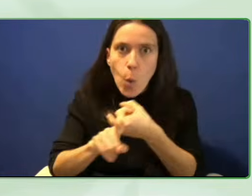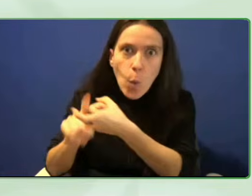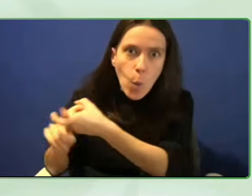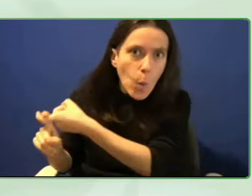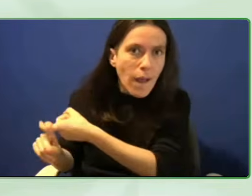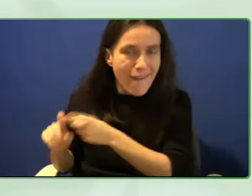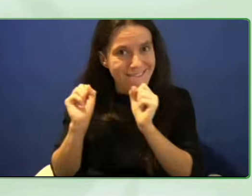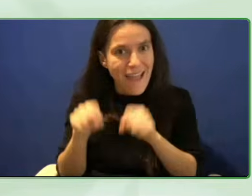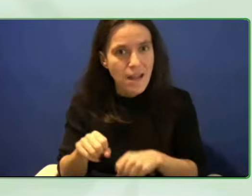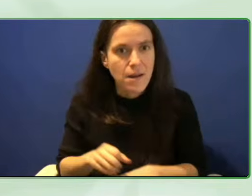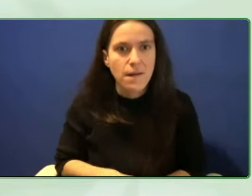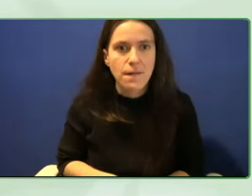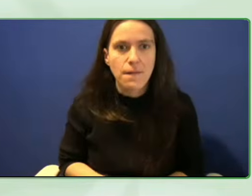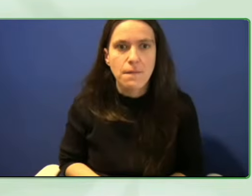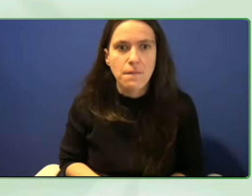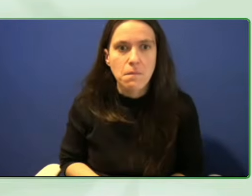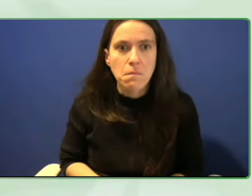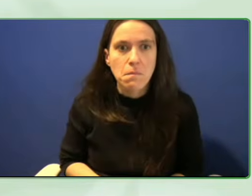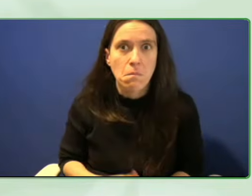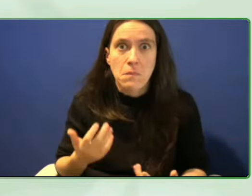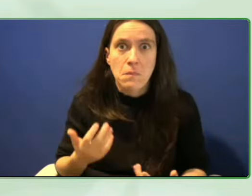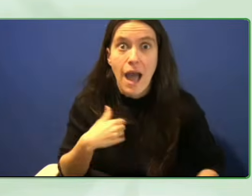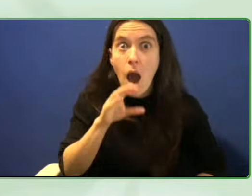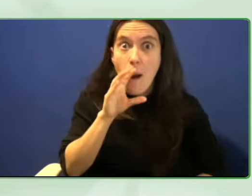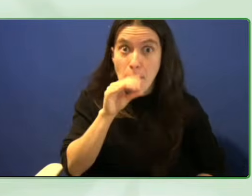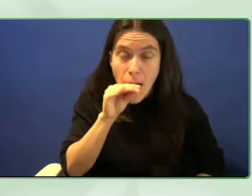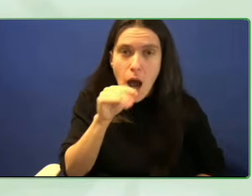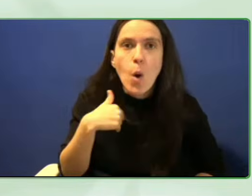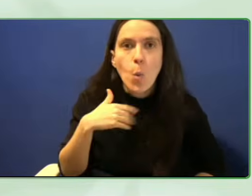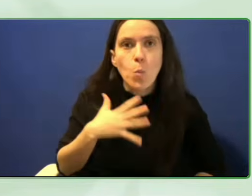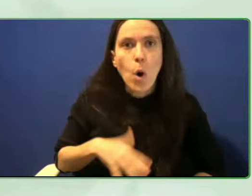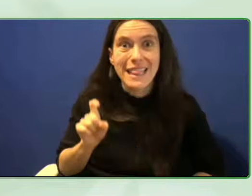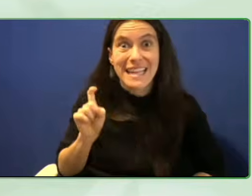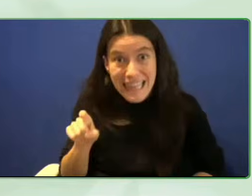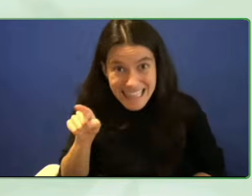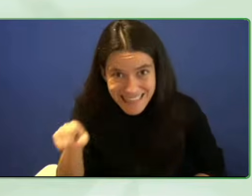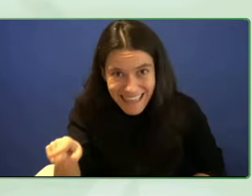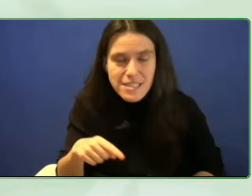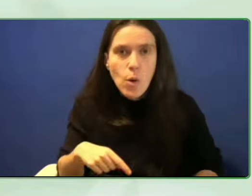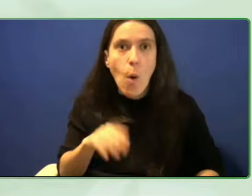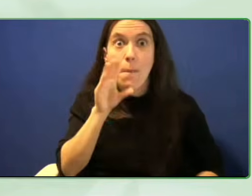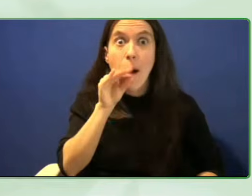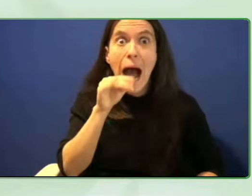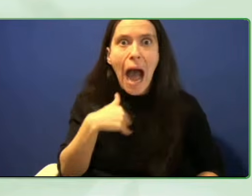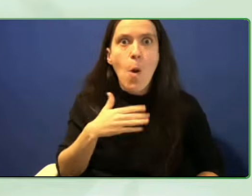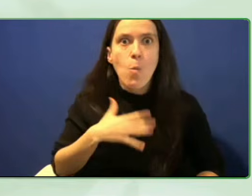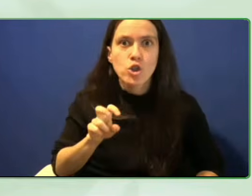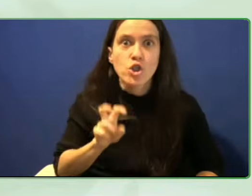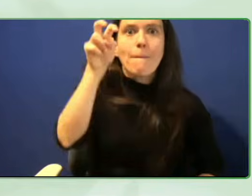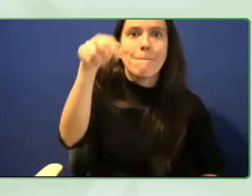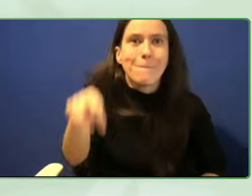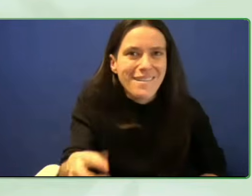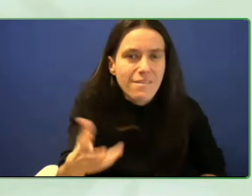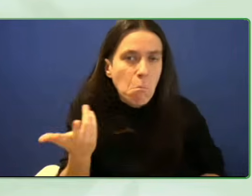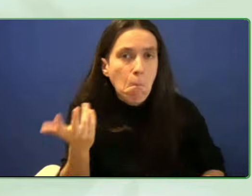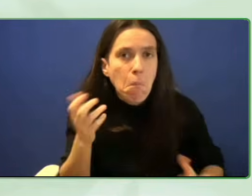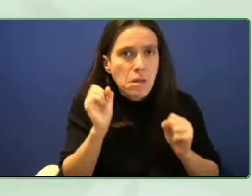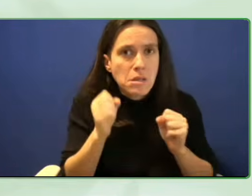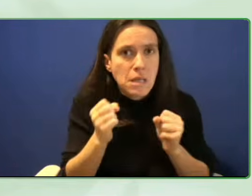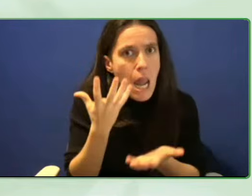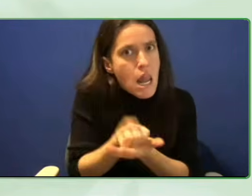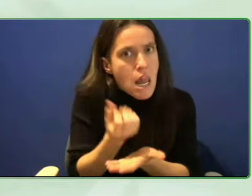to click left mouse, or it means you want to jump in the game, or things like that. So that's on our pathway. We are